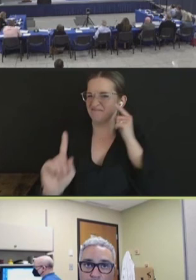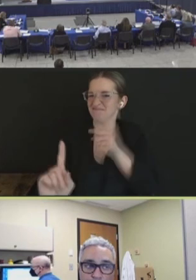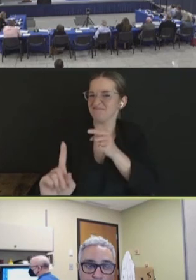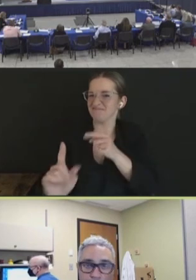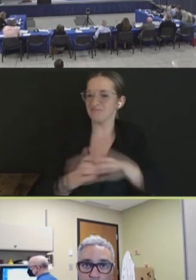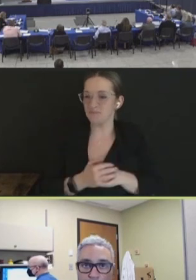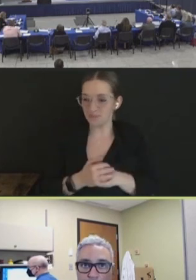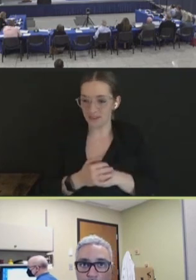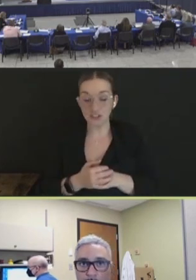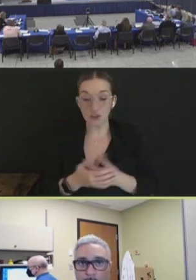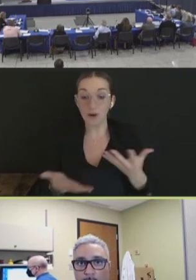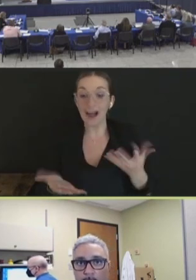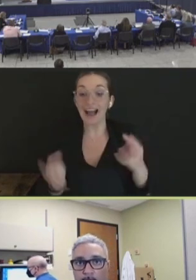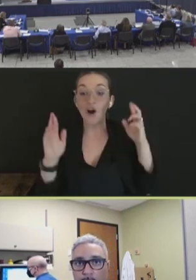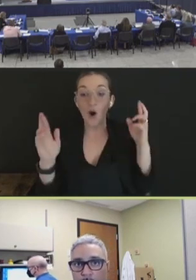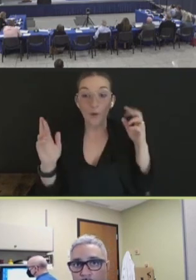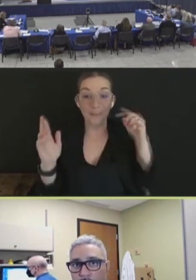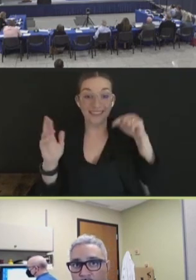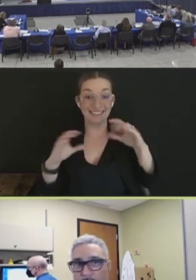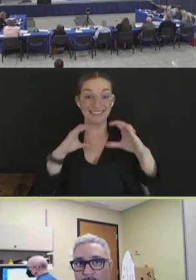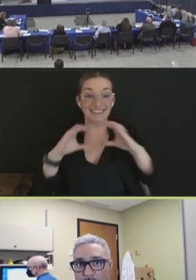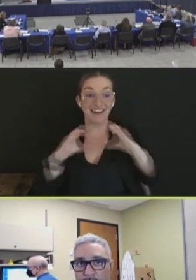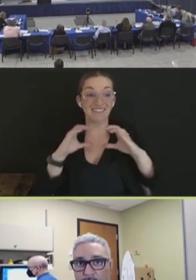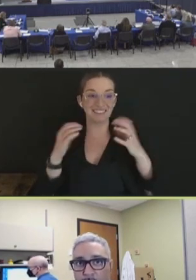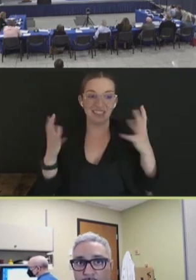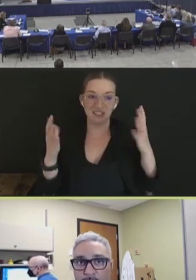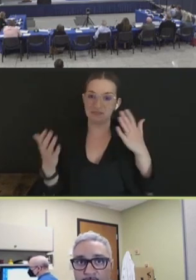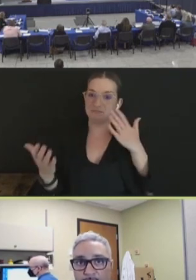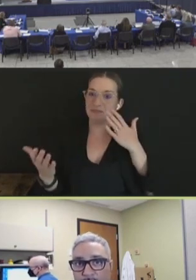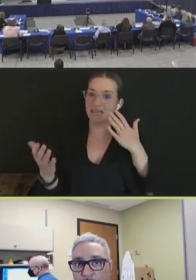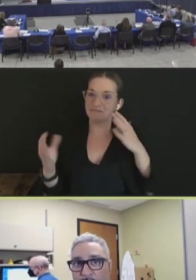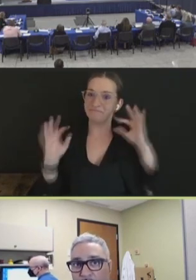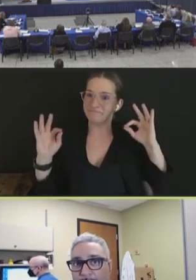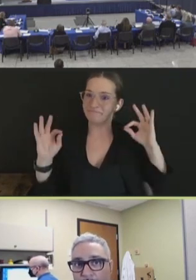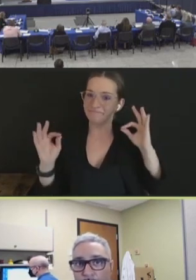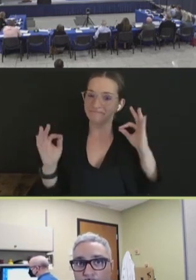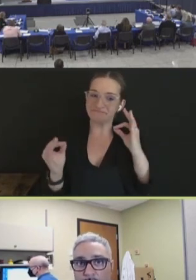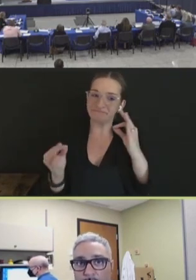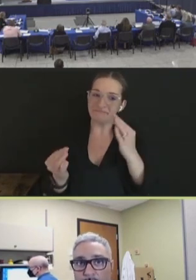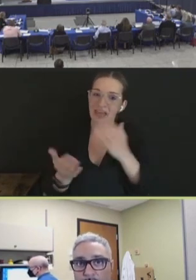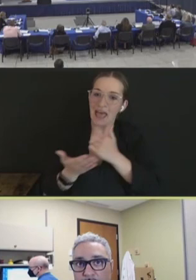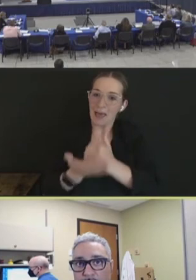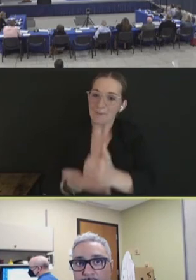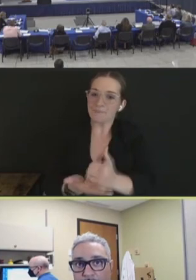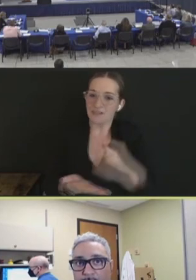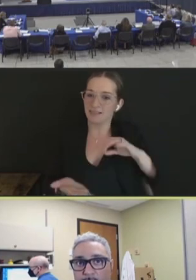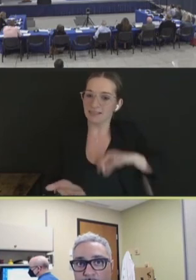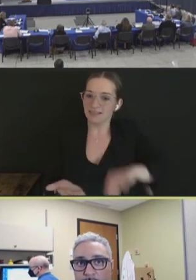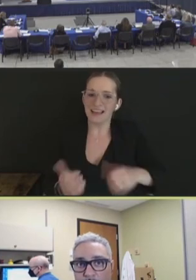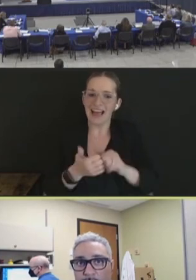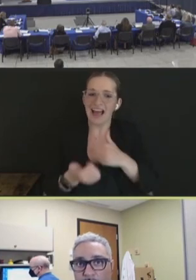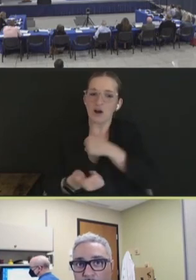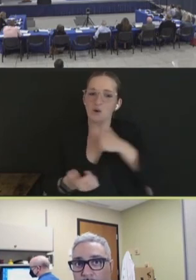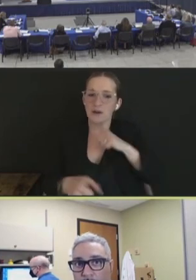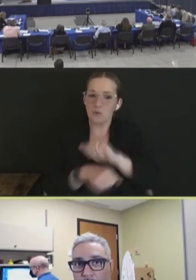this has been informative about, how do you really do some boots on the ground, community-based work to increase engagement and representation and research.